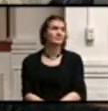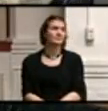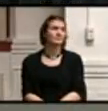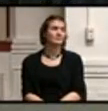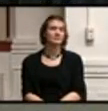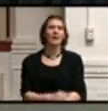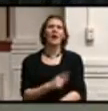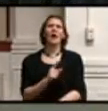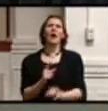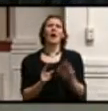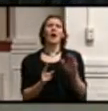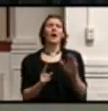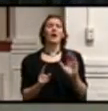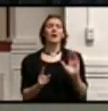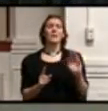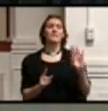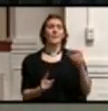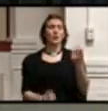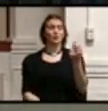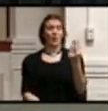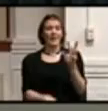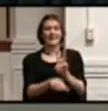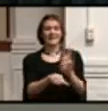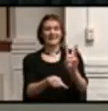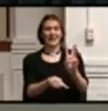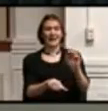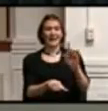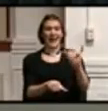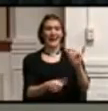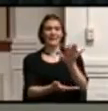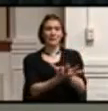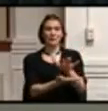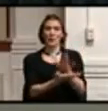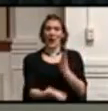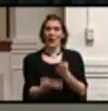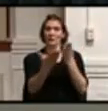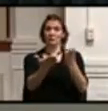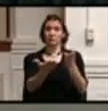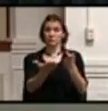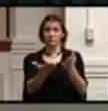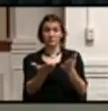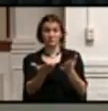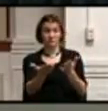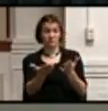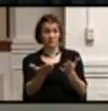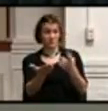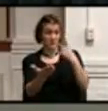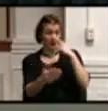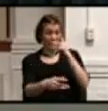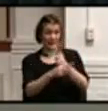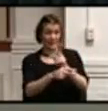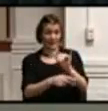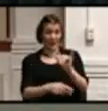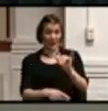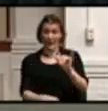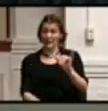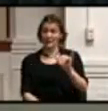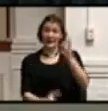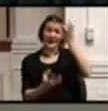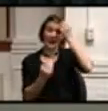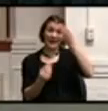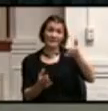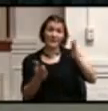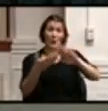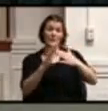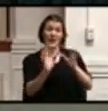Informational town meeting, March 12th, 6 p.m. at the Academy School. All right. Anybody want to make a motion to hold